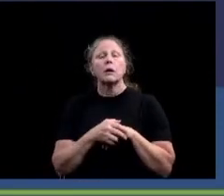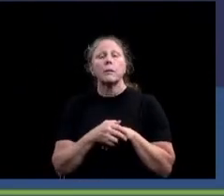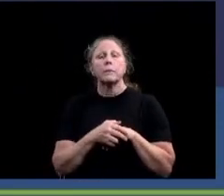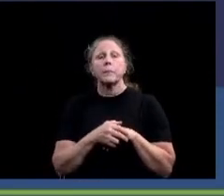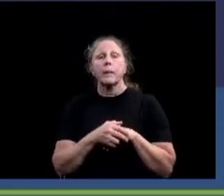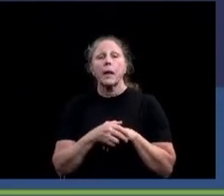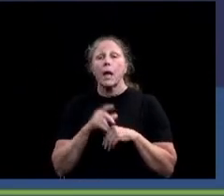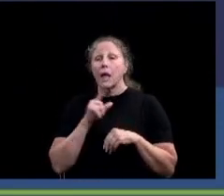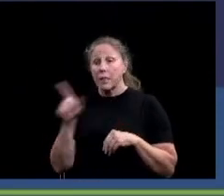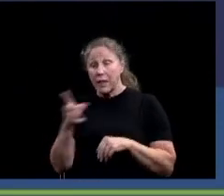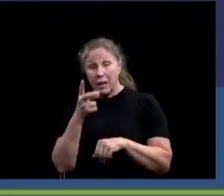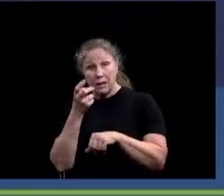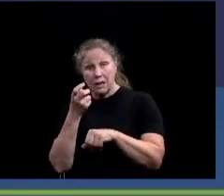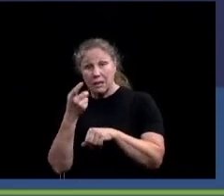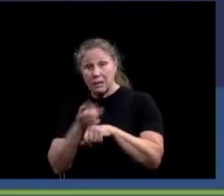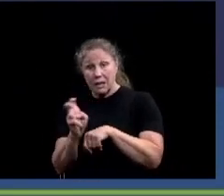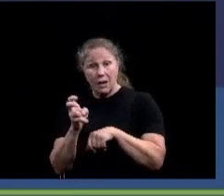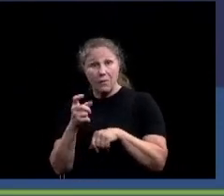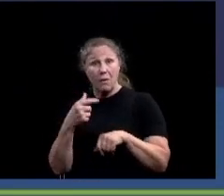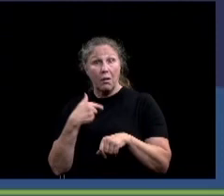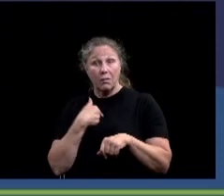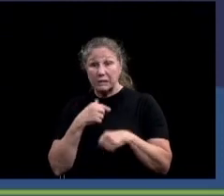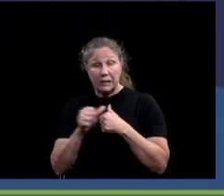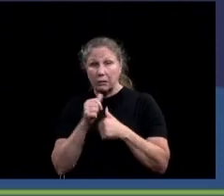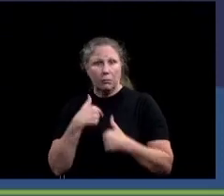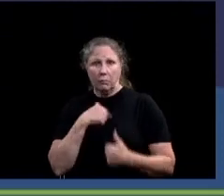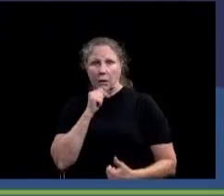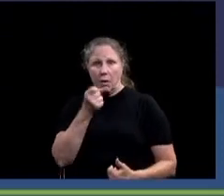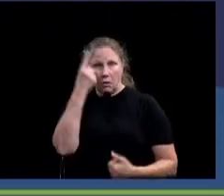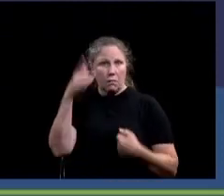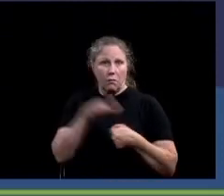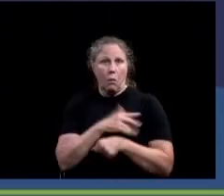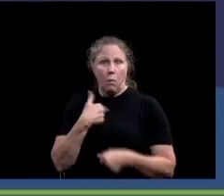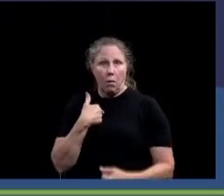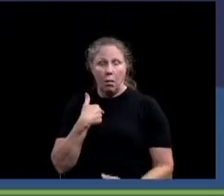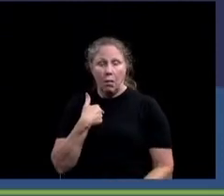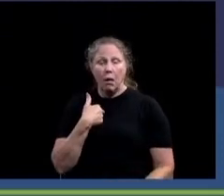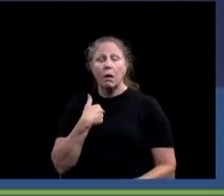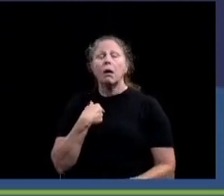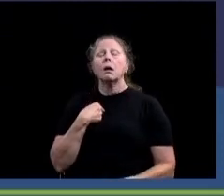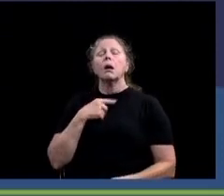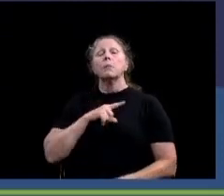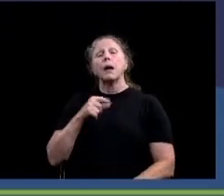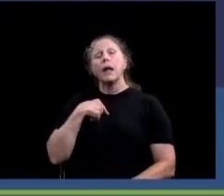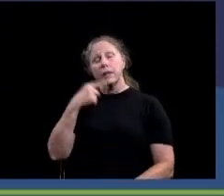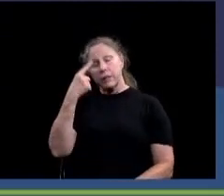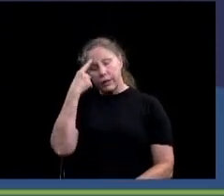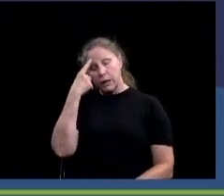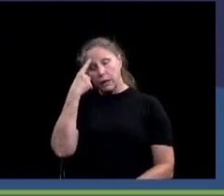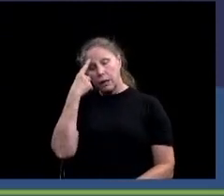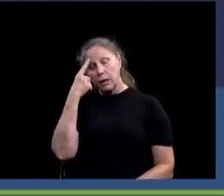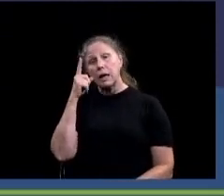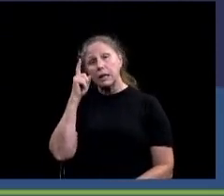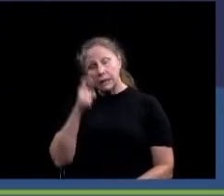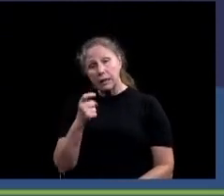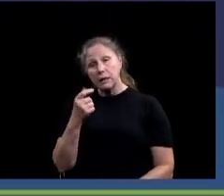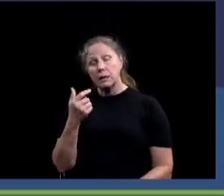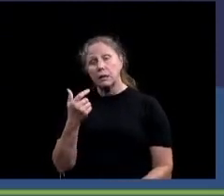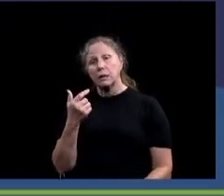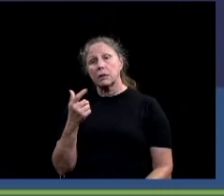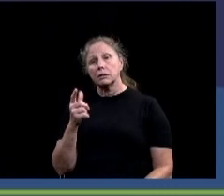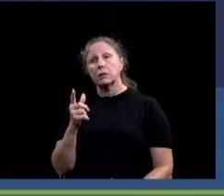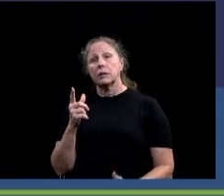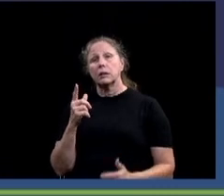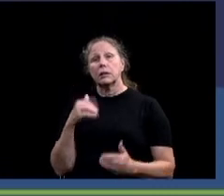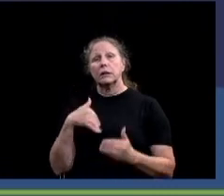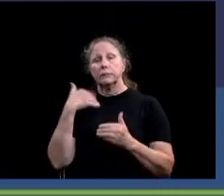So, you know, I do think we need to continue to have conversations about next steps and whether there is a version